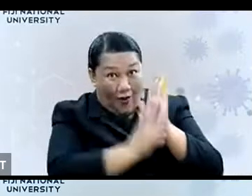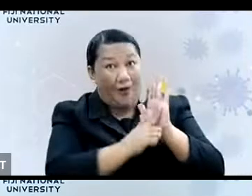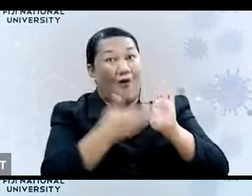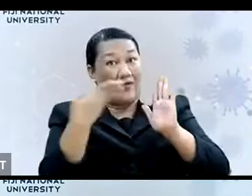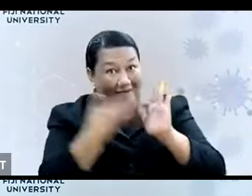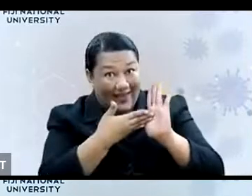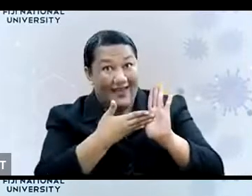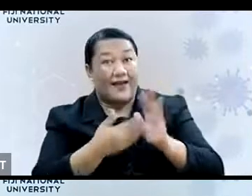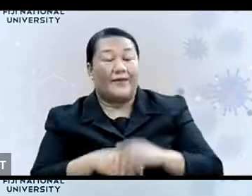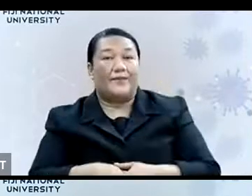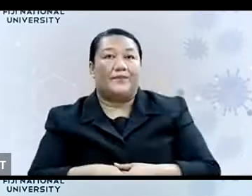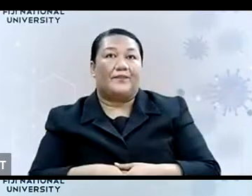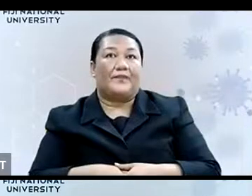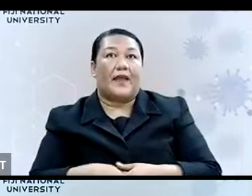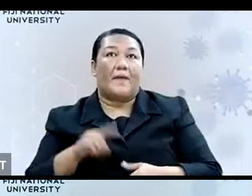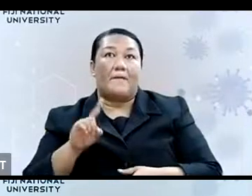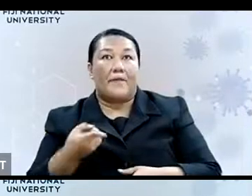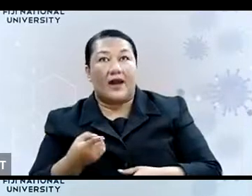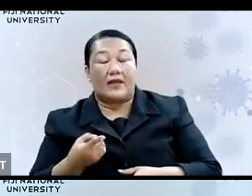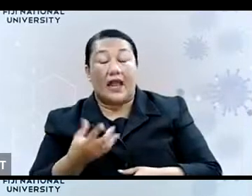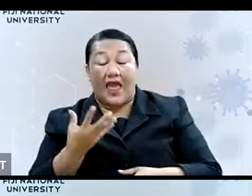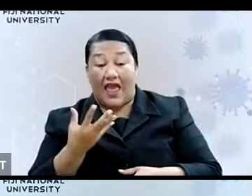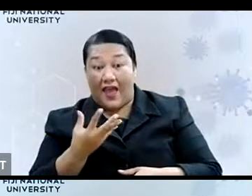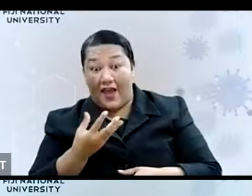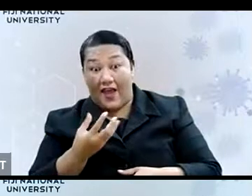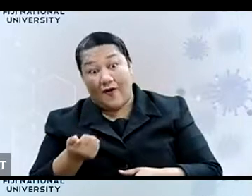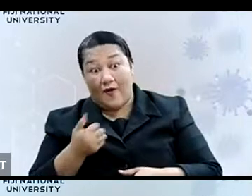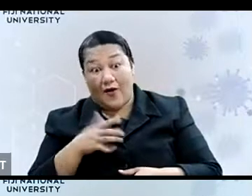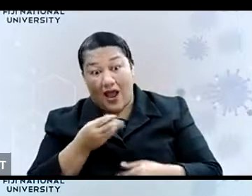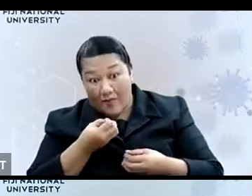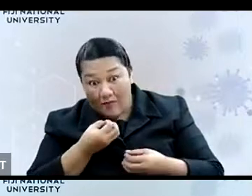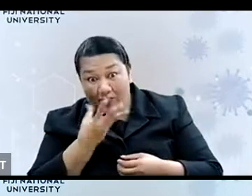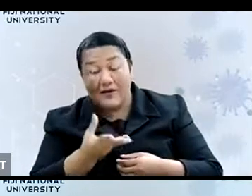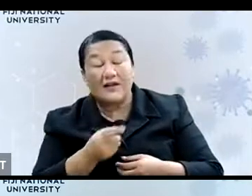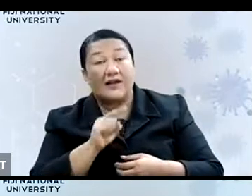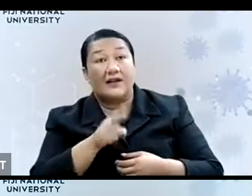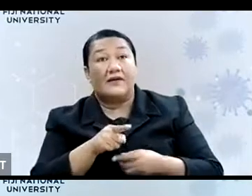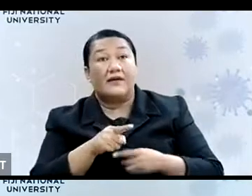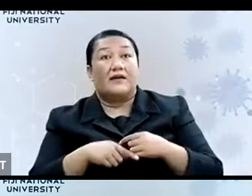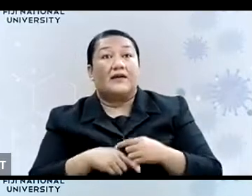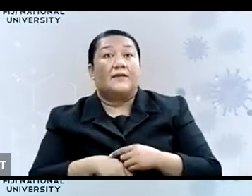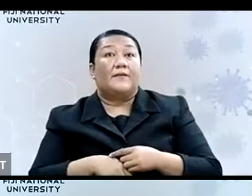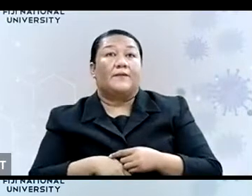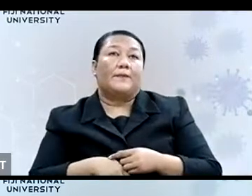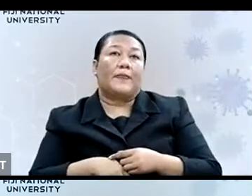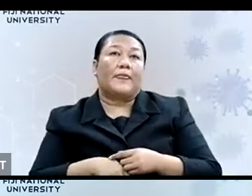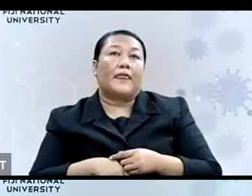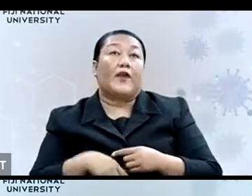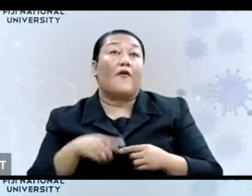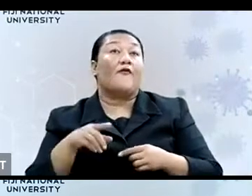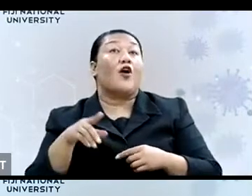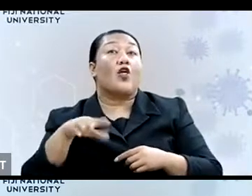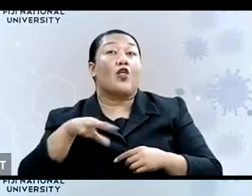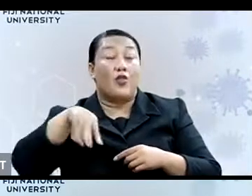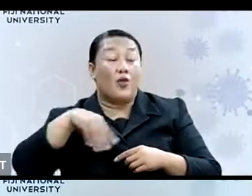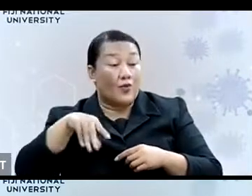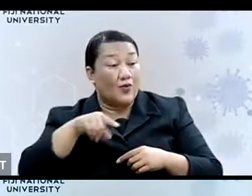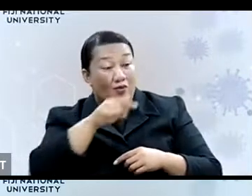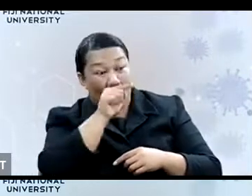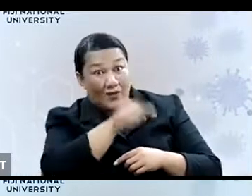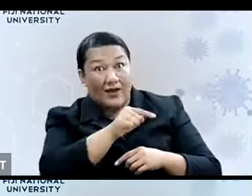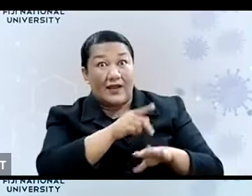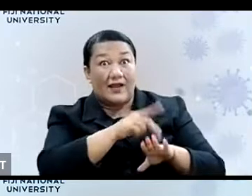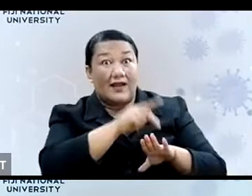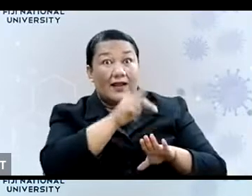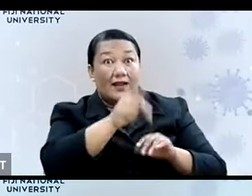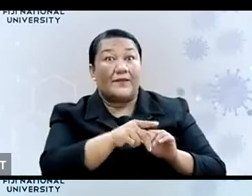it seems when you consider those three positions, to me, I would like to propose that the